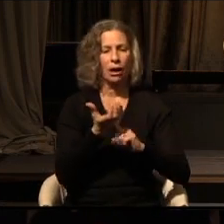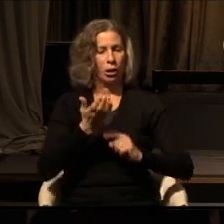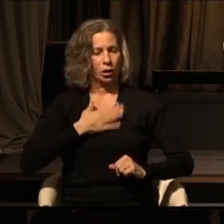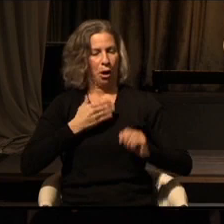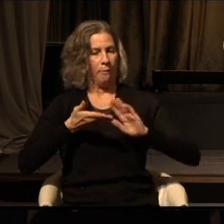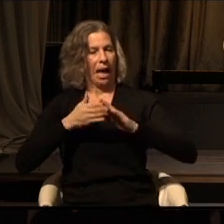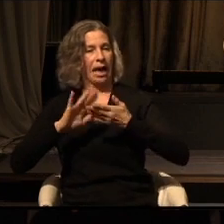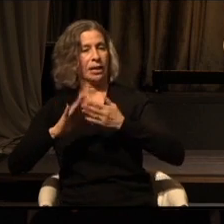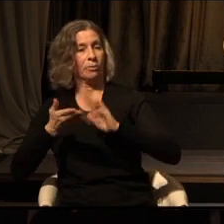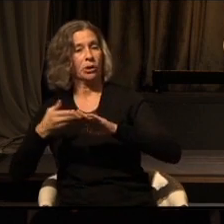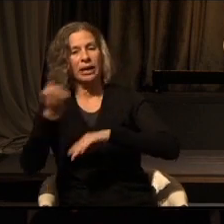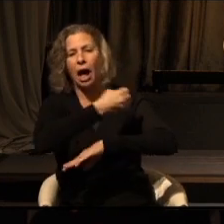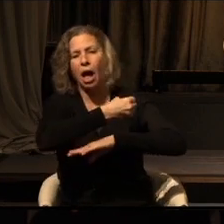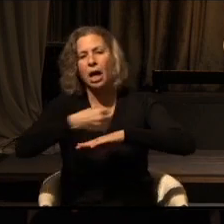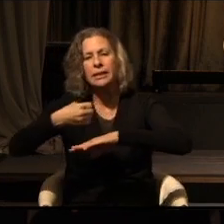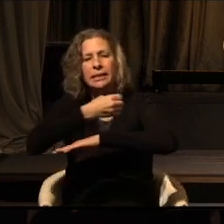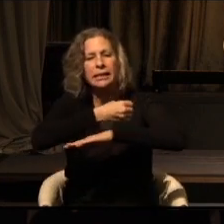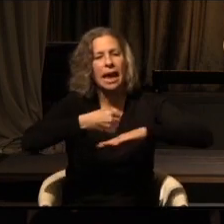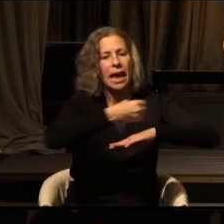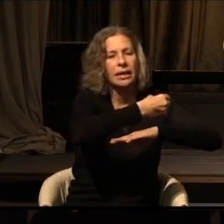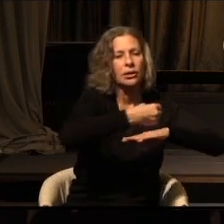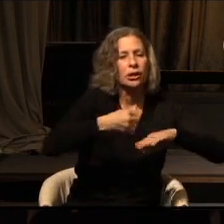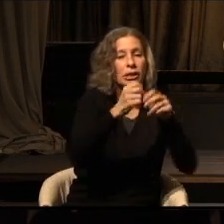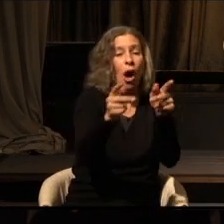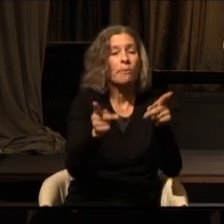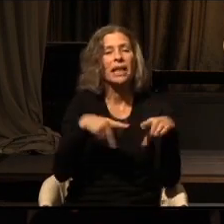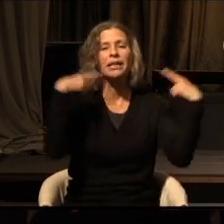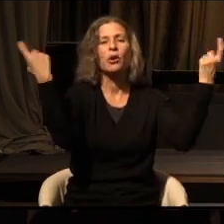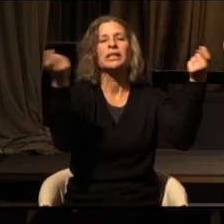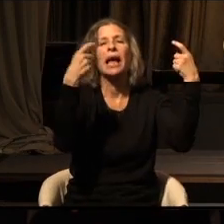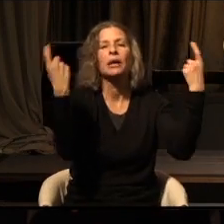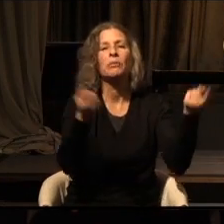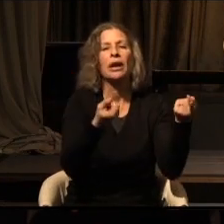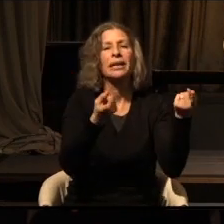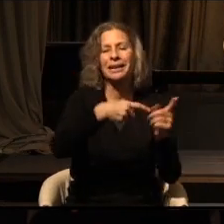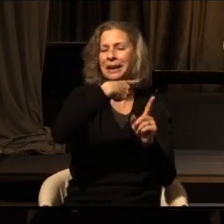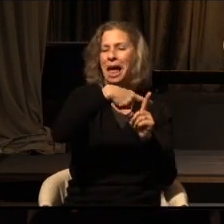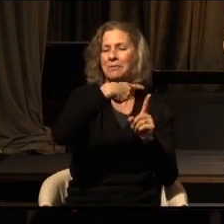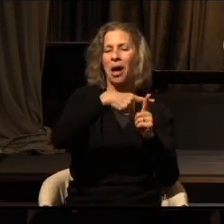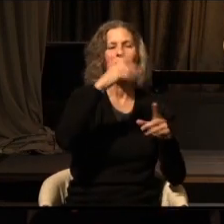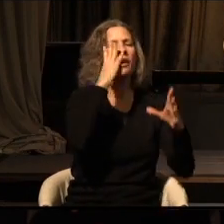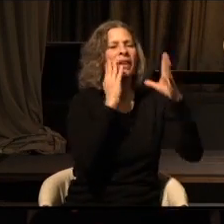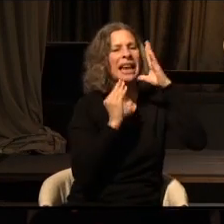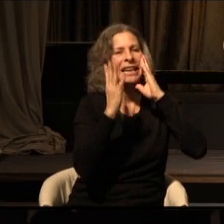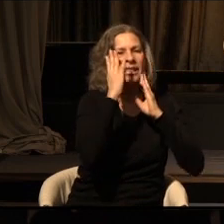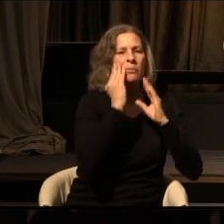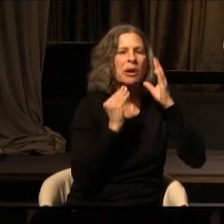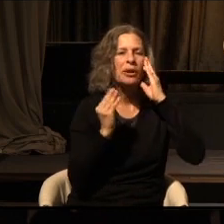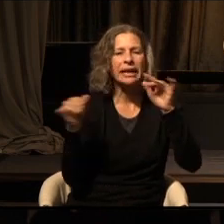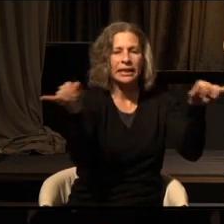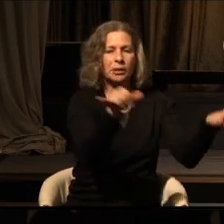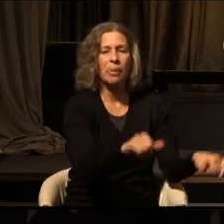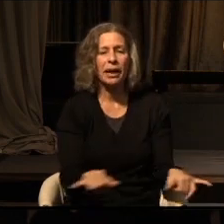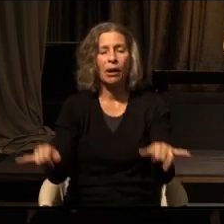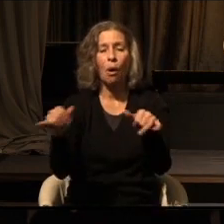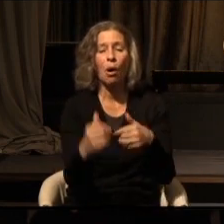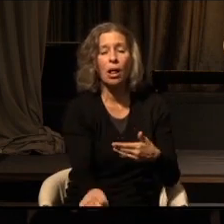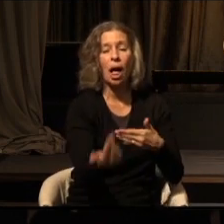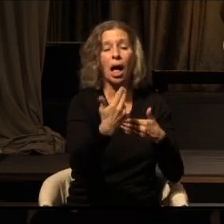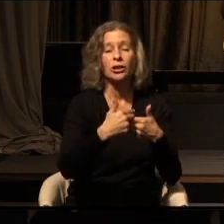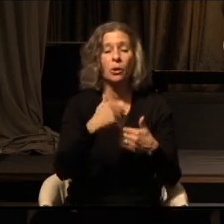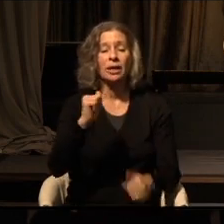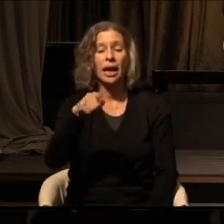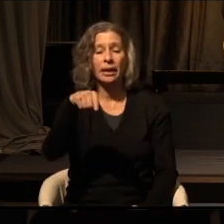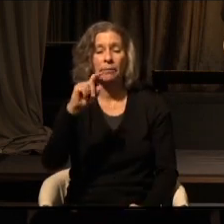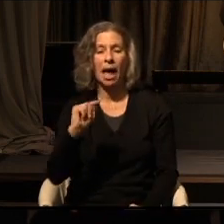community on stages in places where it could be celebrated and experienced by all. I came to APAP